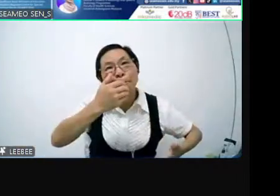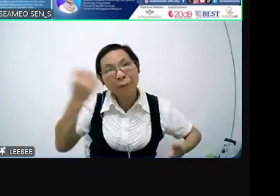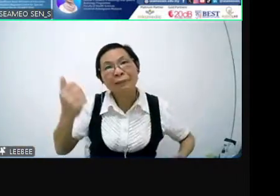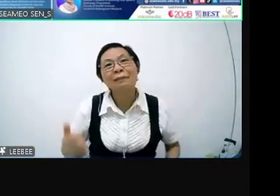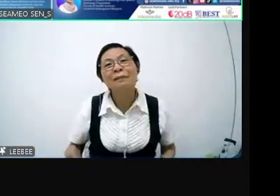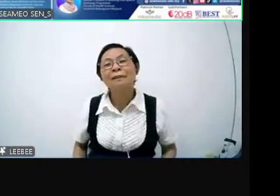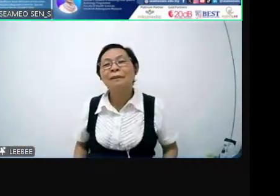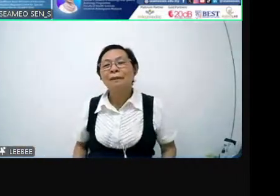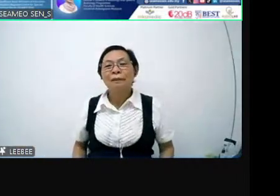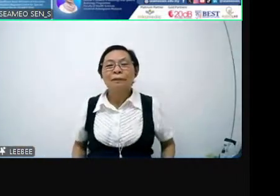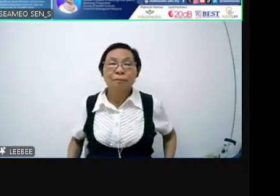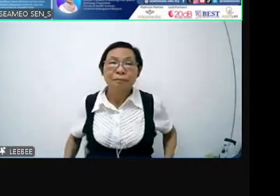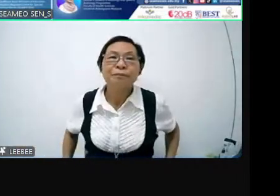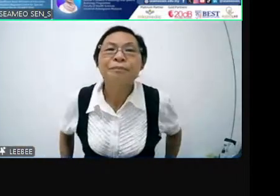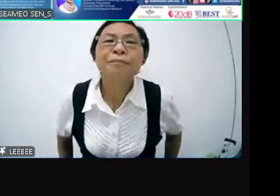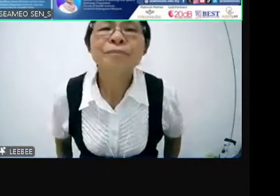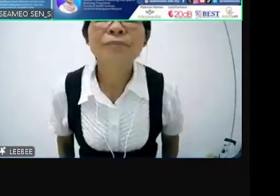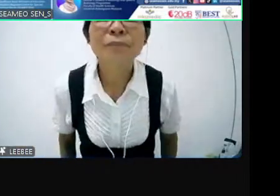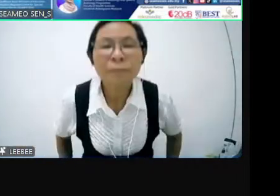Okay.